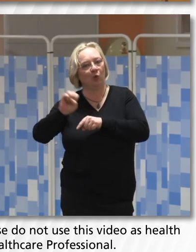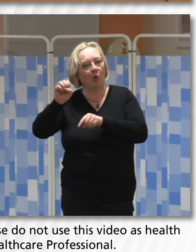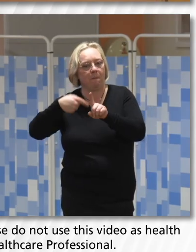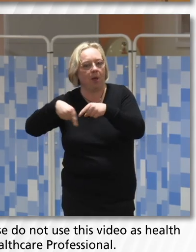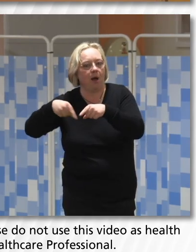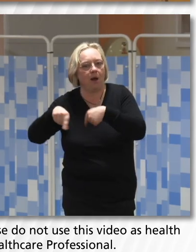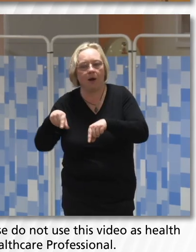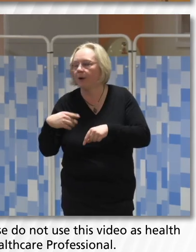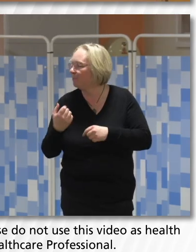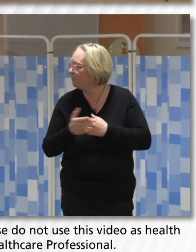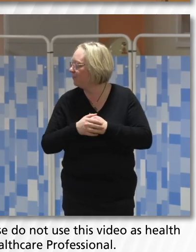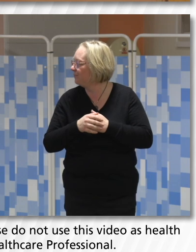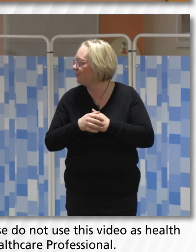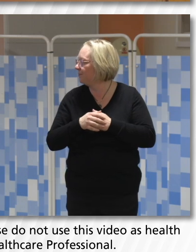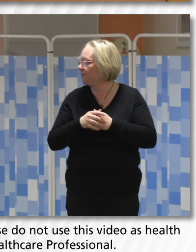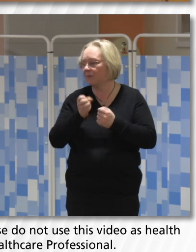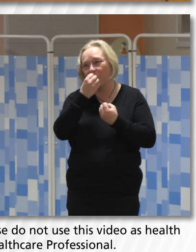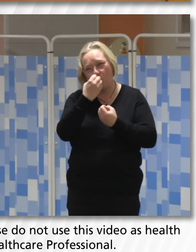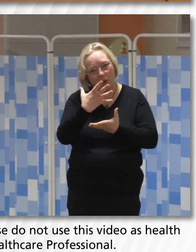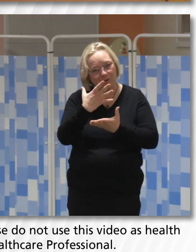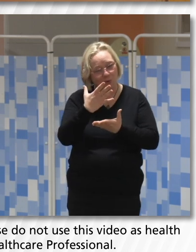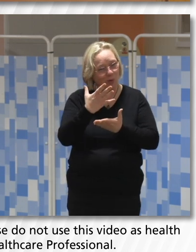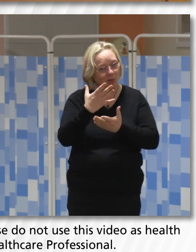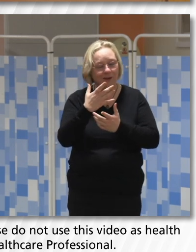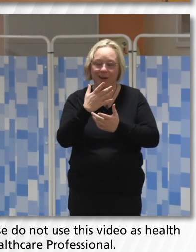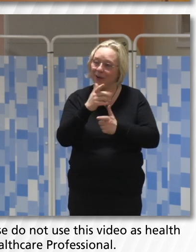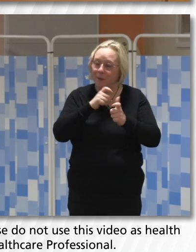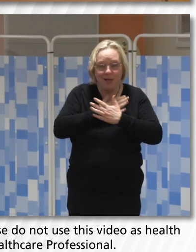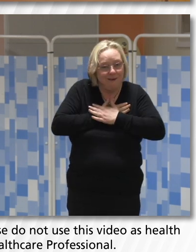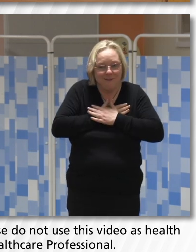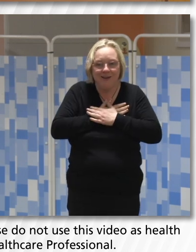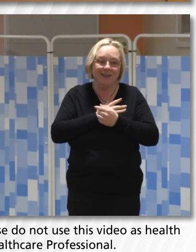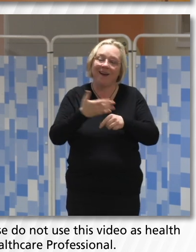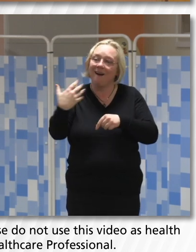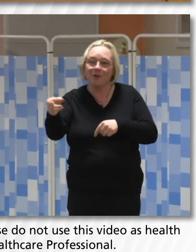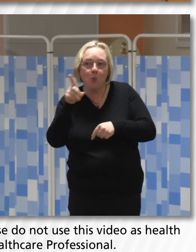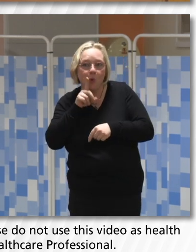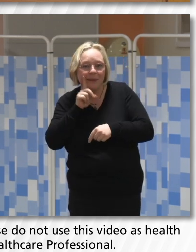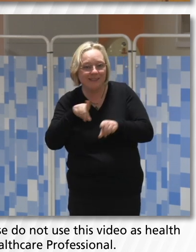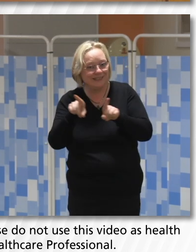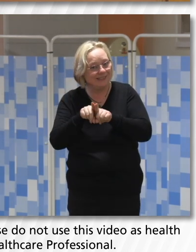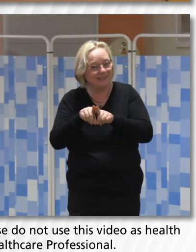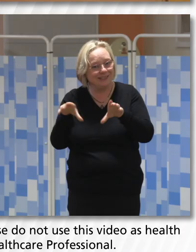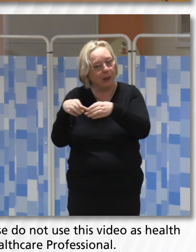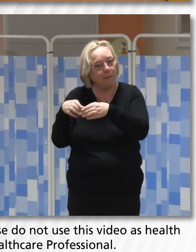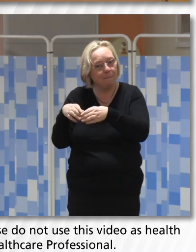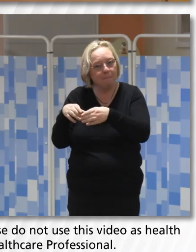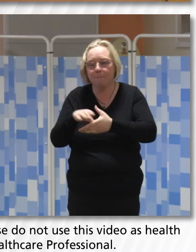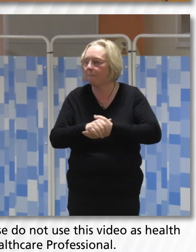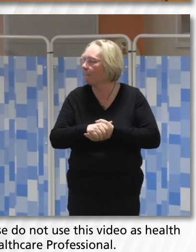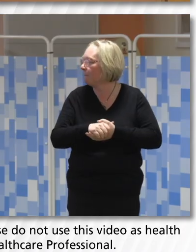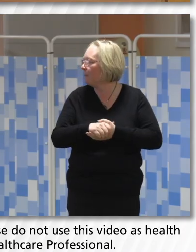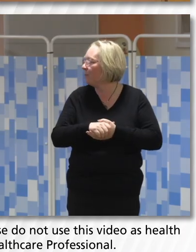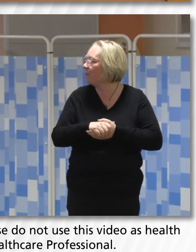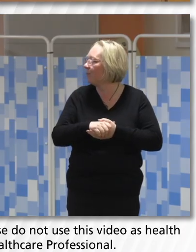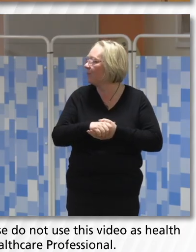So that's been a wonderful thing for people with Parkinson's. They're all loving it. There's a women's team now as well, which again they've set up. And